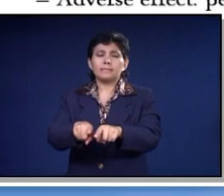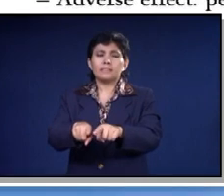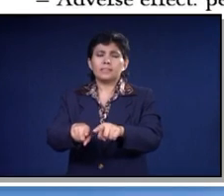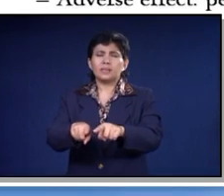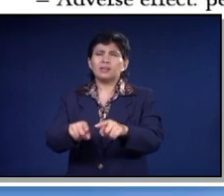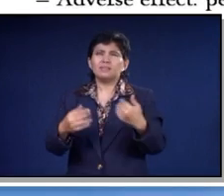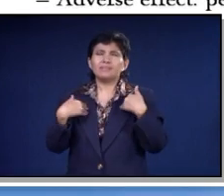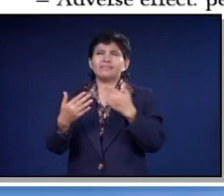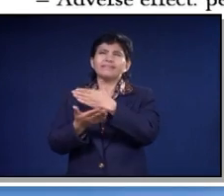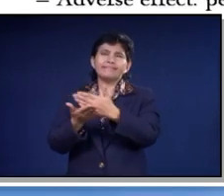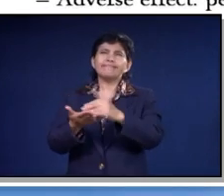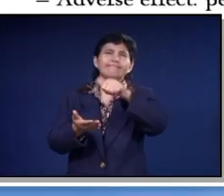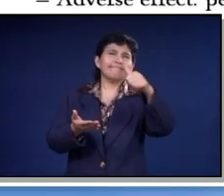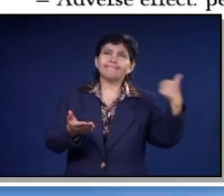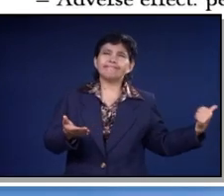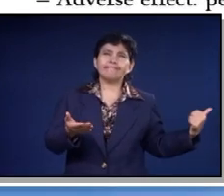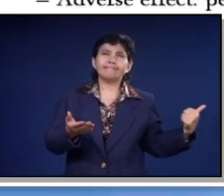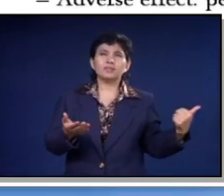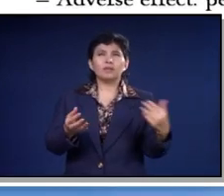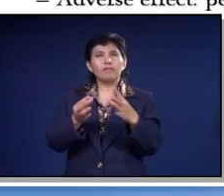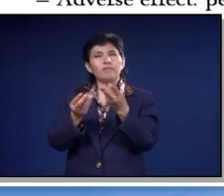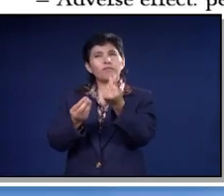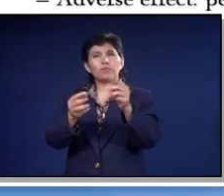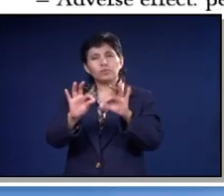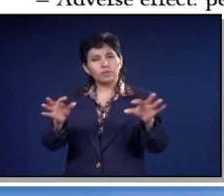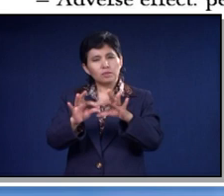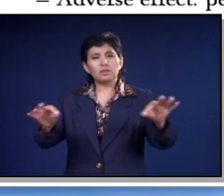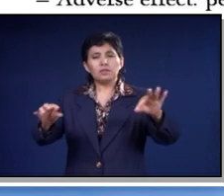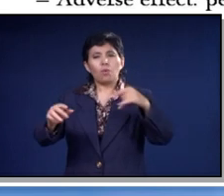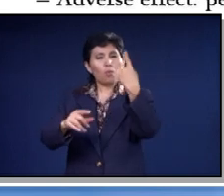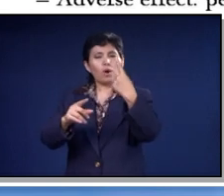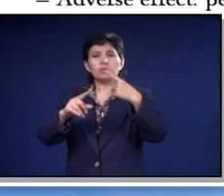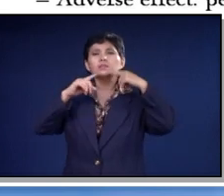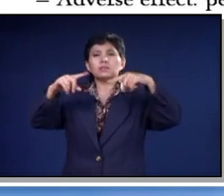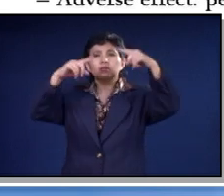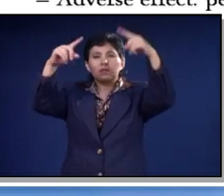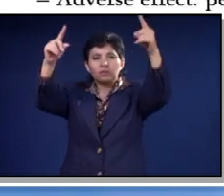Another real case, it's one, a real story. It's one successful